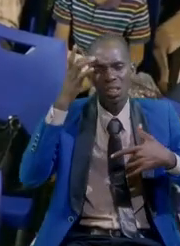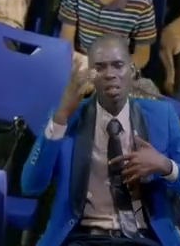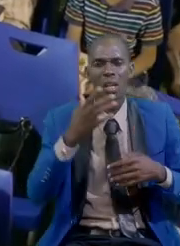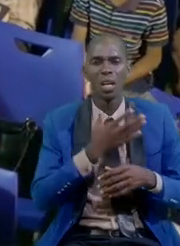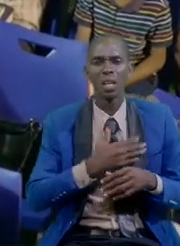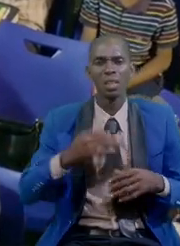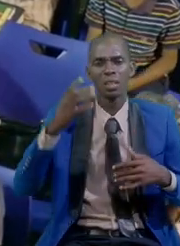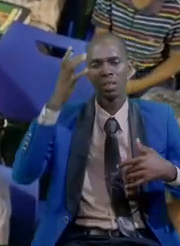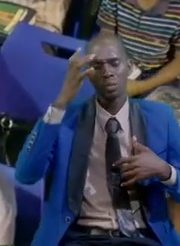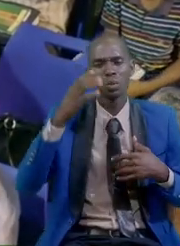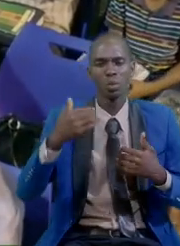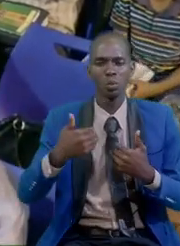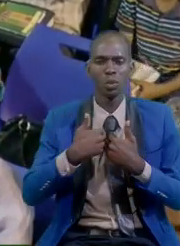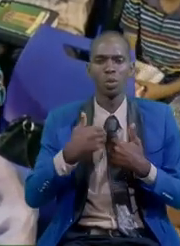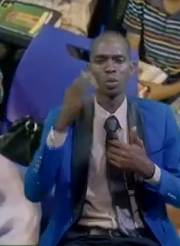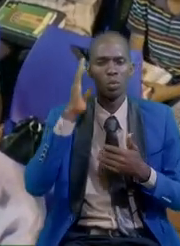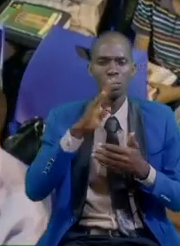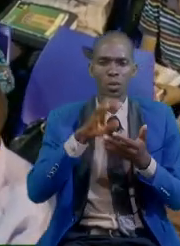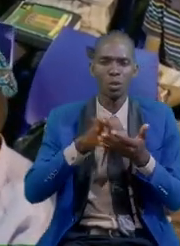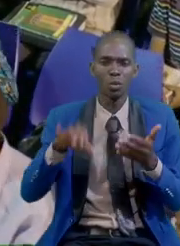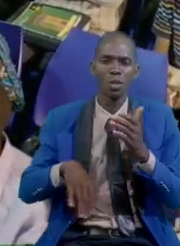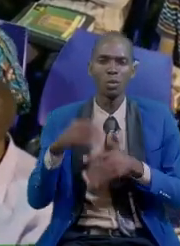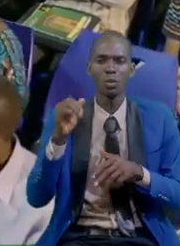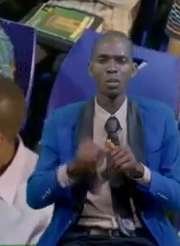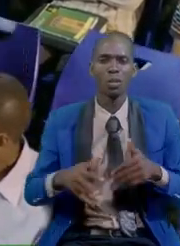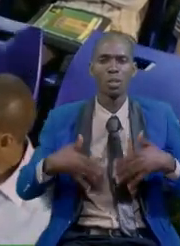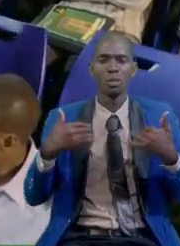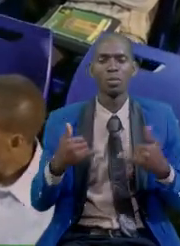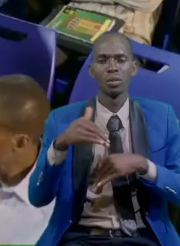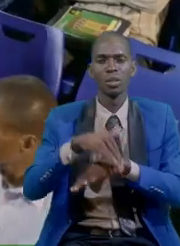be taken away from every life tonight. God bless you.